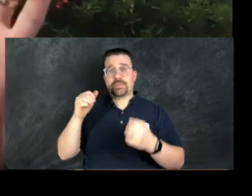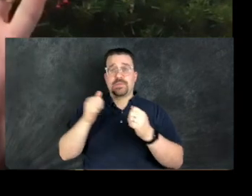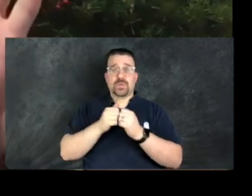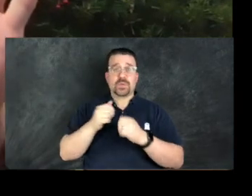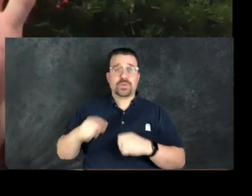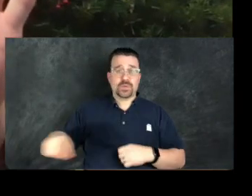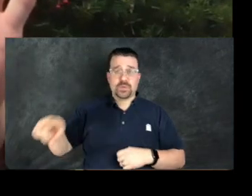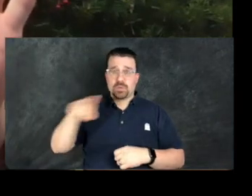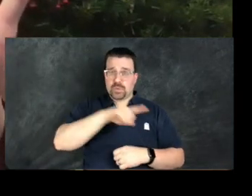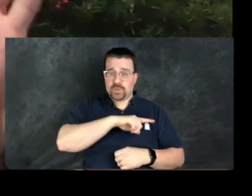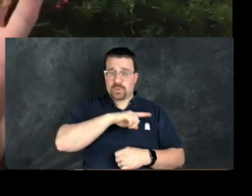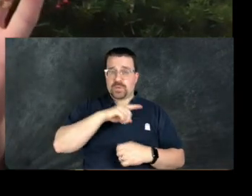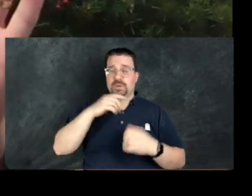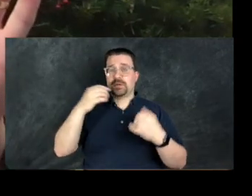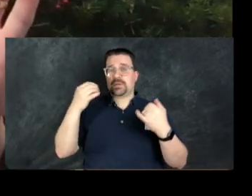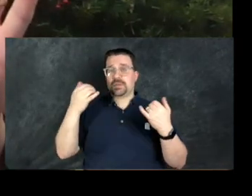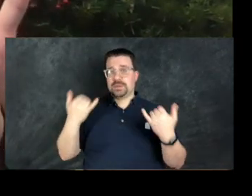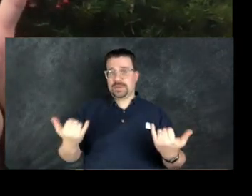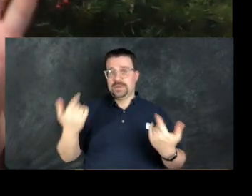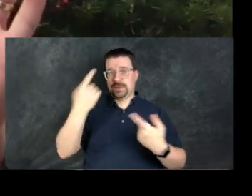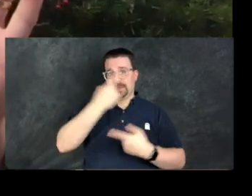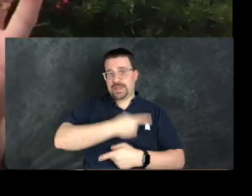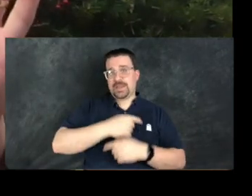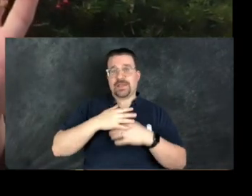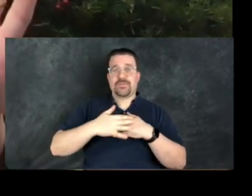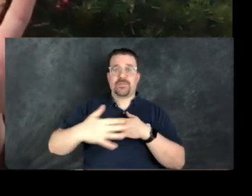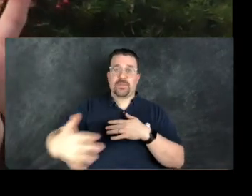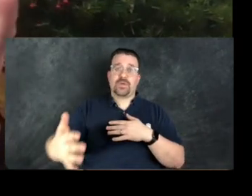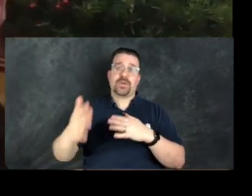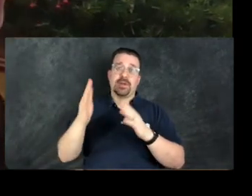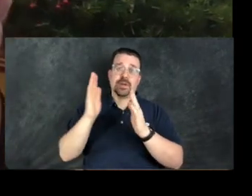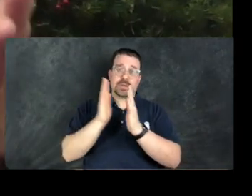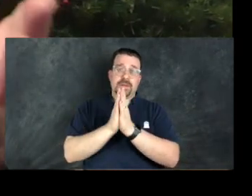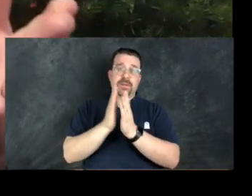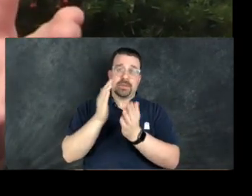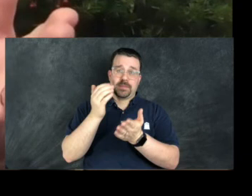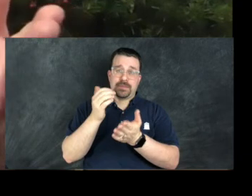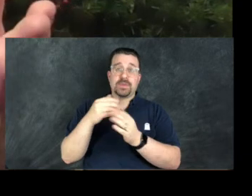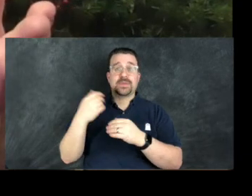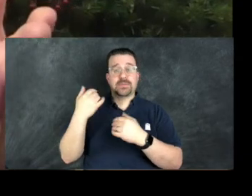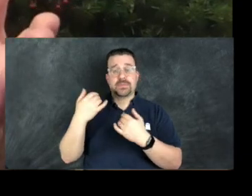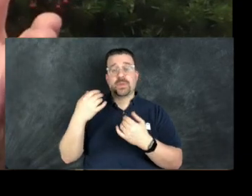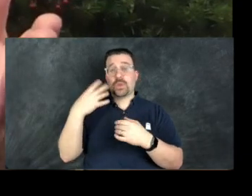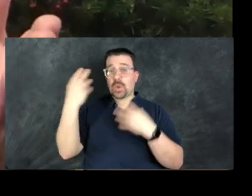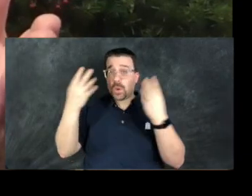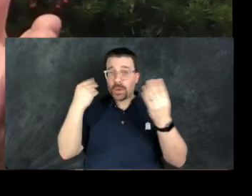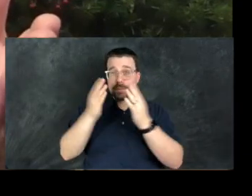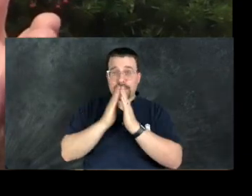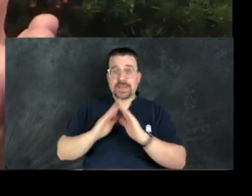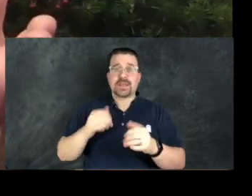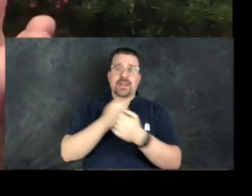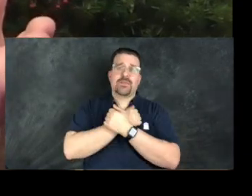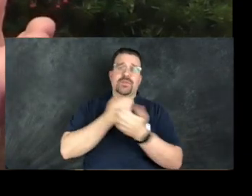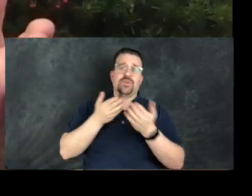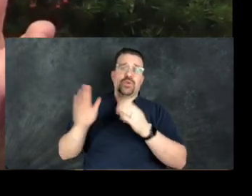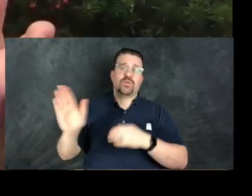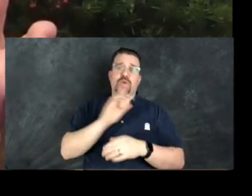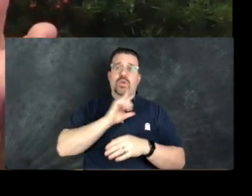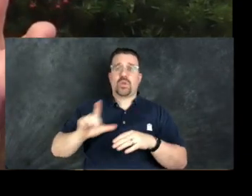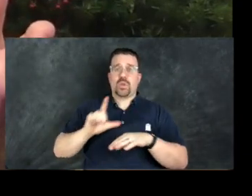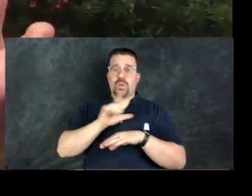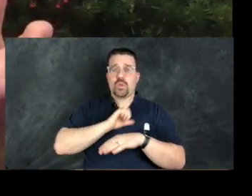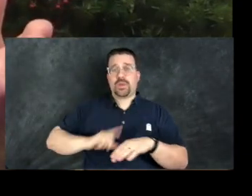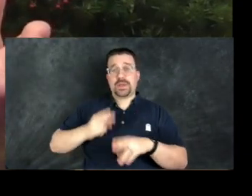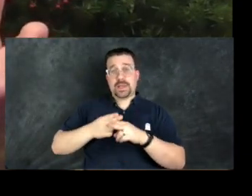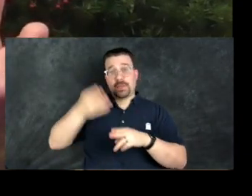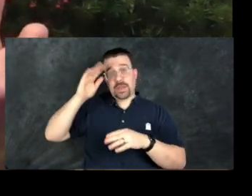be with you this day and forevermore. Go in peace to love and serve your Lord. In the name of God, the Father,